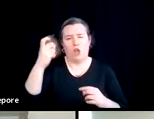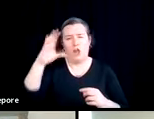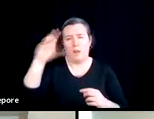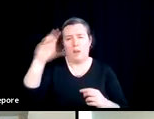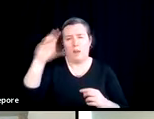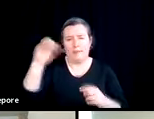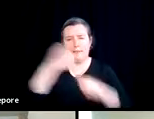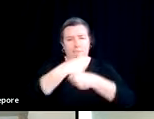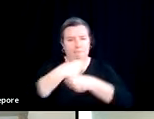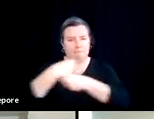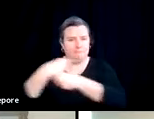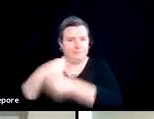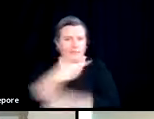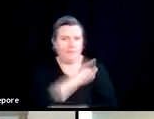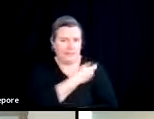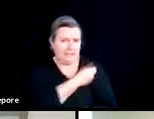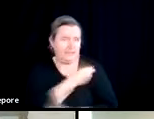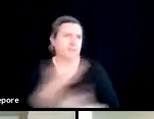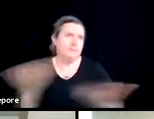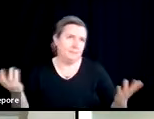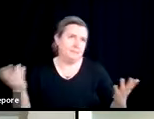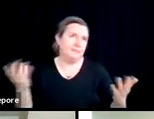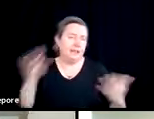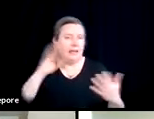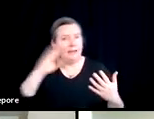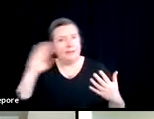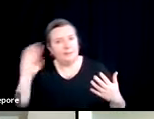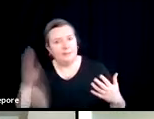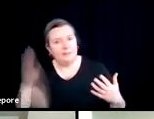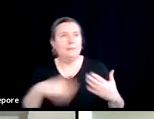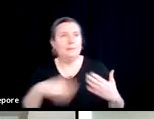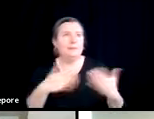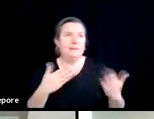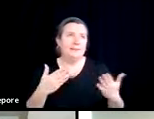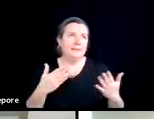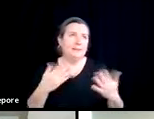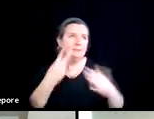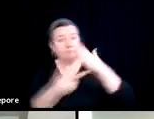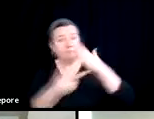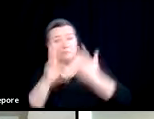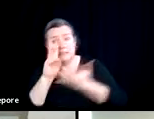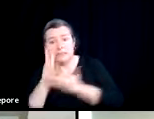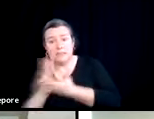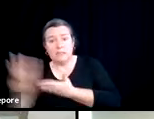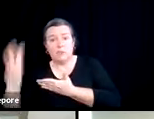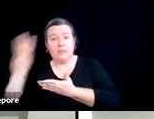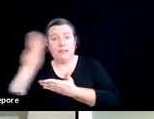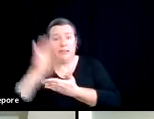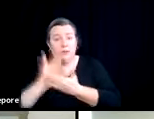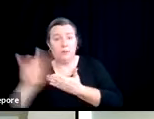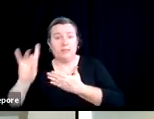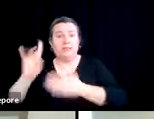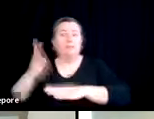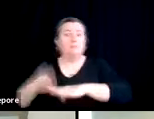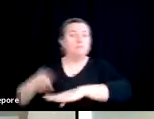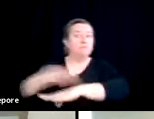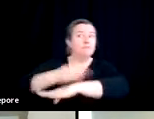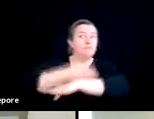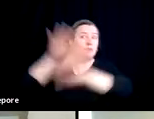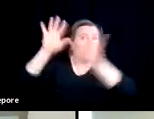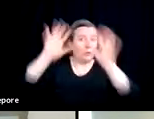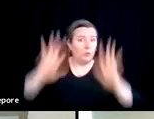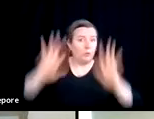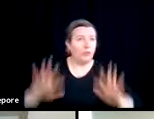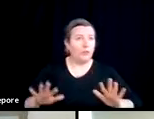but you go out 6 to 8 weeks, you get better weather. I mean, there's a lot of things that we can be optimistic about. Thank you,